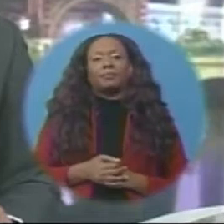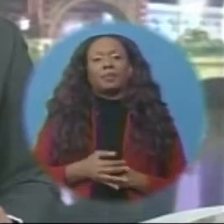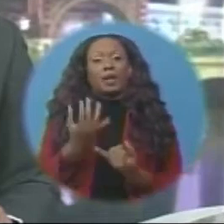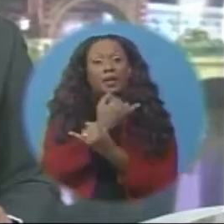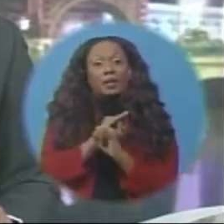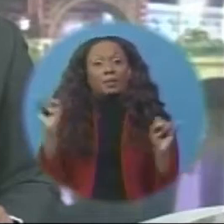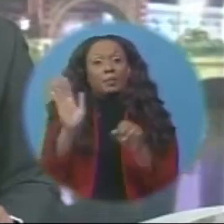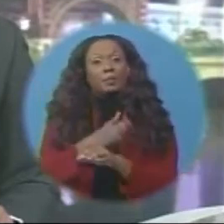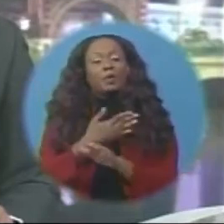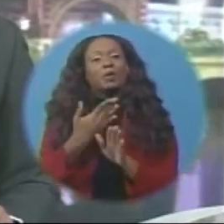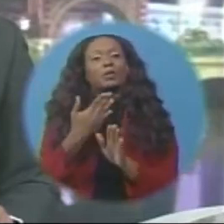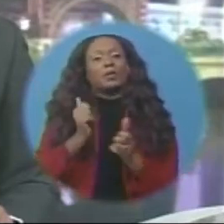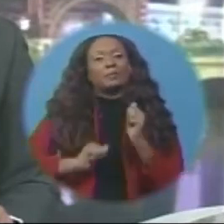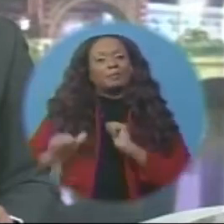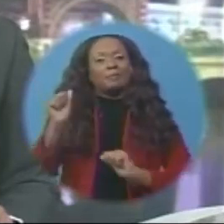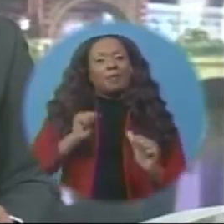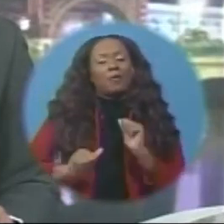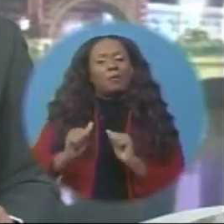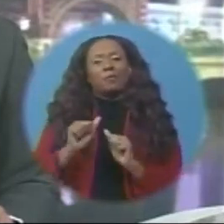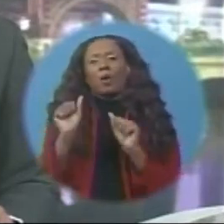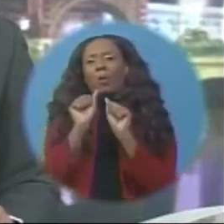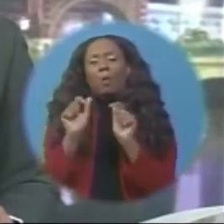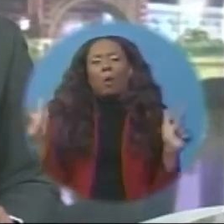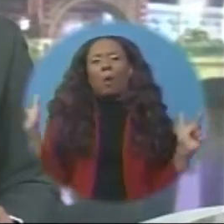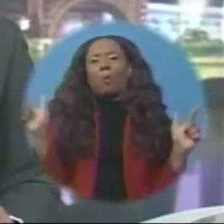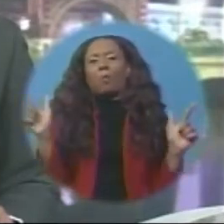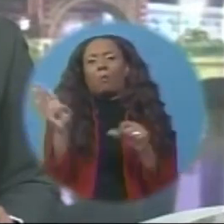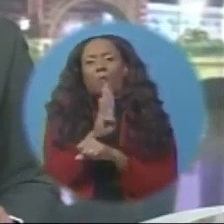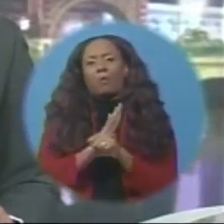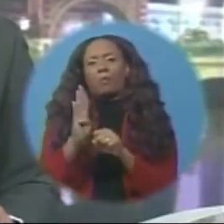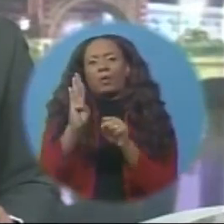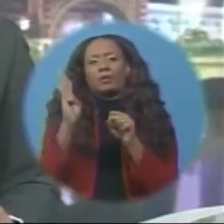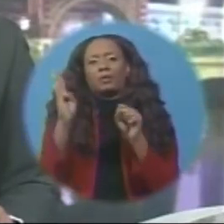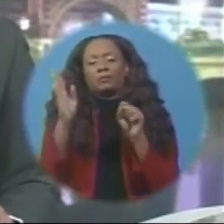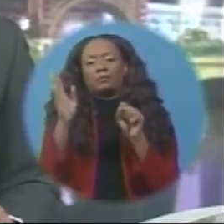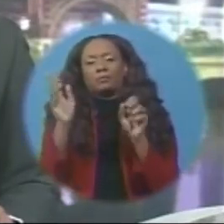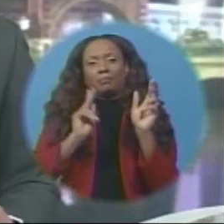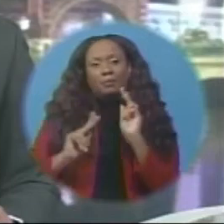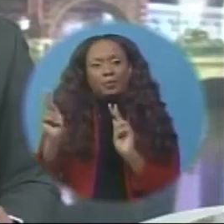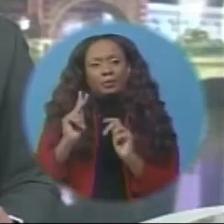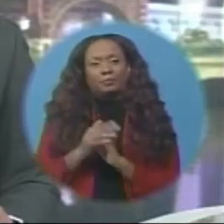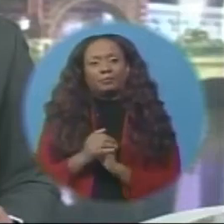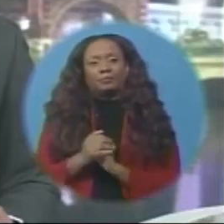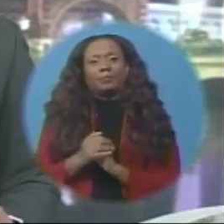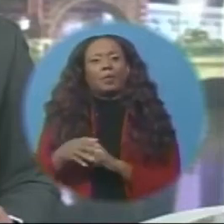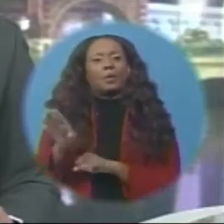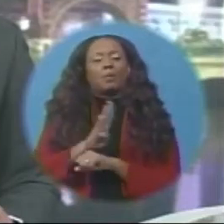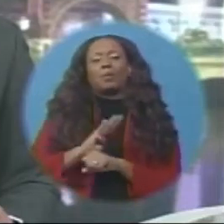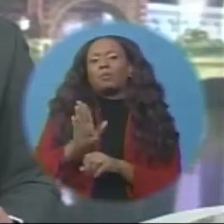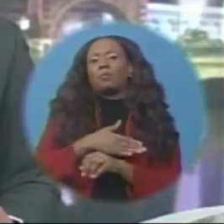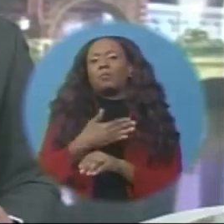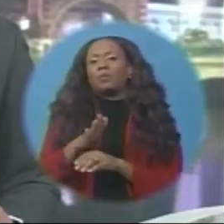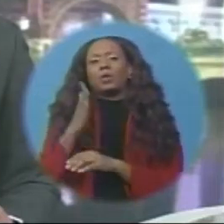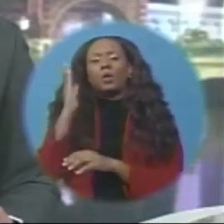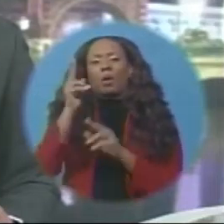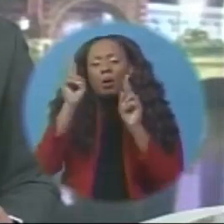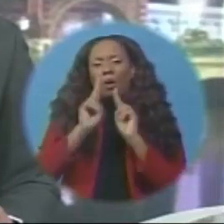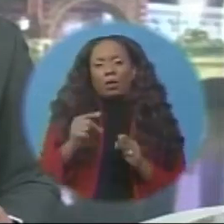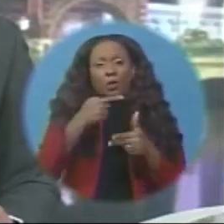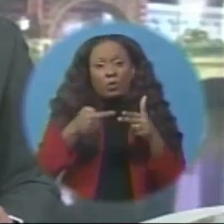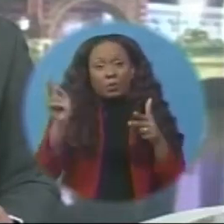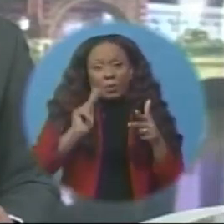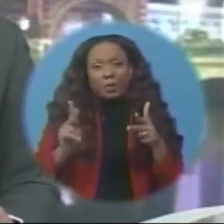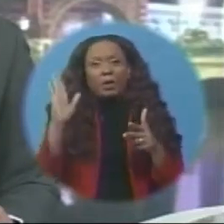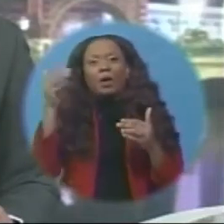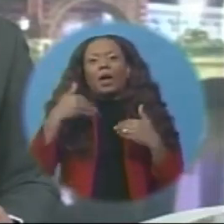all-Barbadian cast is back, and this year, in addition to honoring 3 outstanding musicians, Barbados' music will focus on bringing back some of the